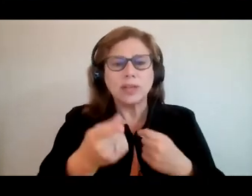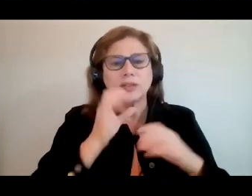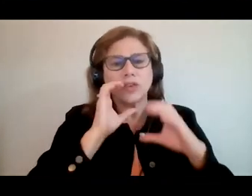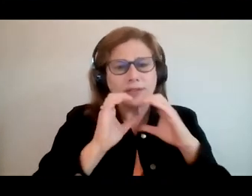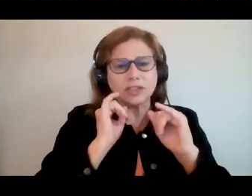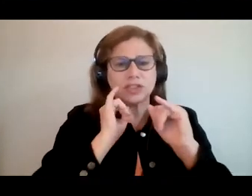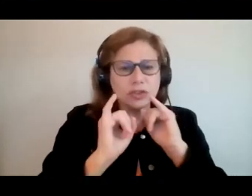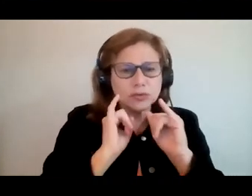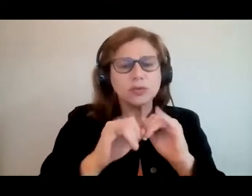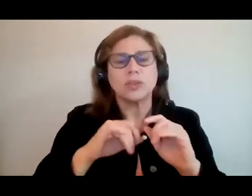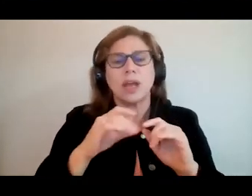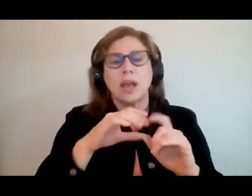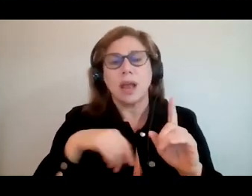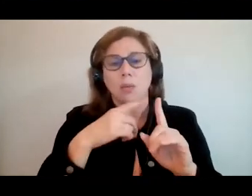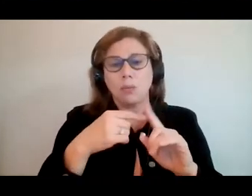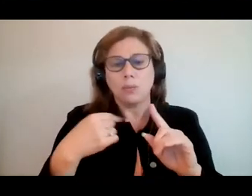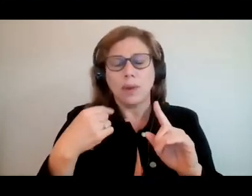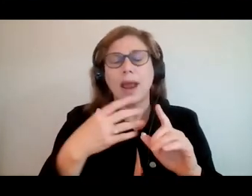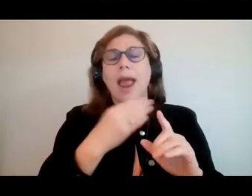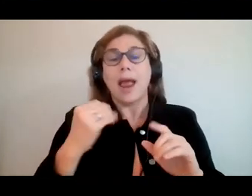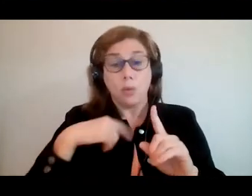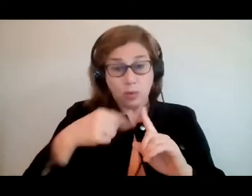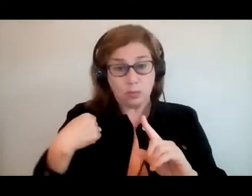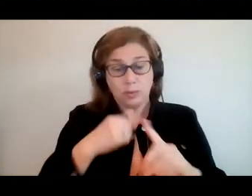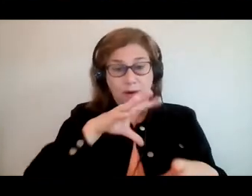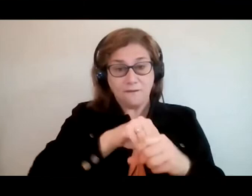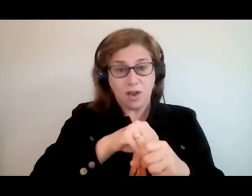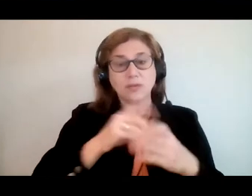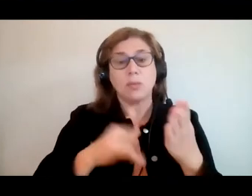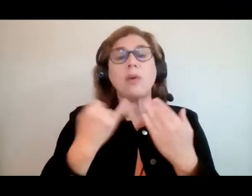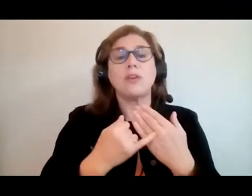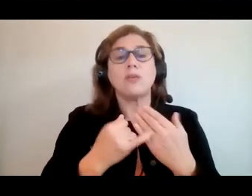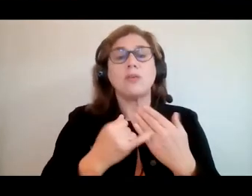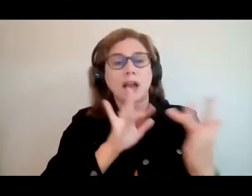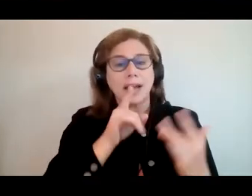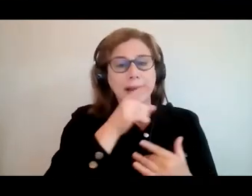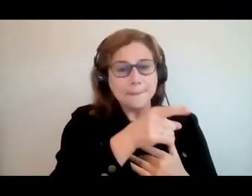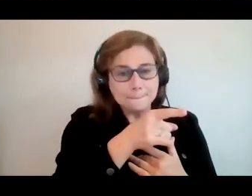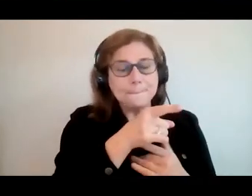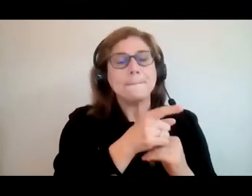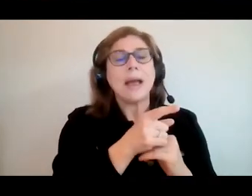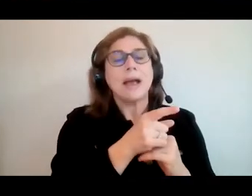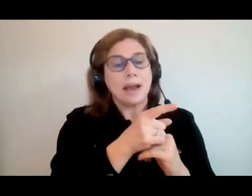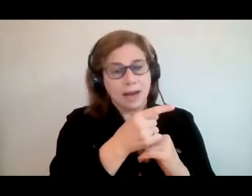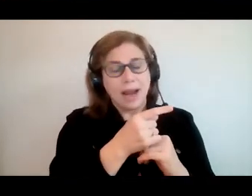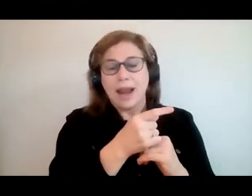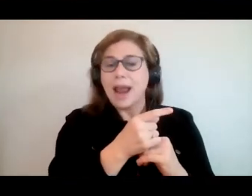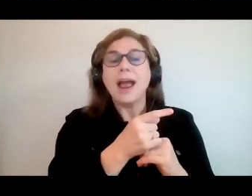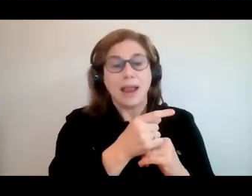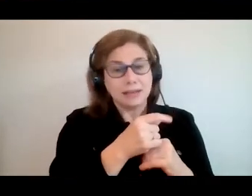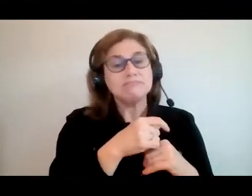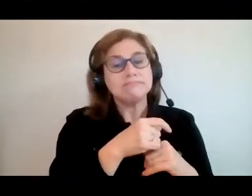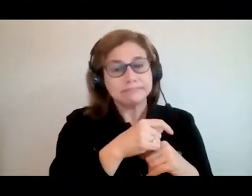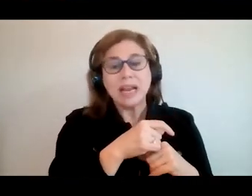so when we became involved in the project, we reached out to him and spent the most amount of time with